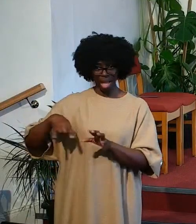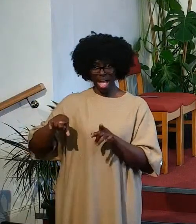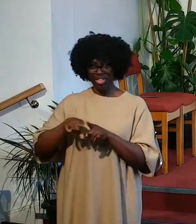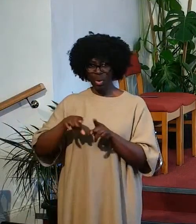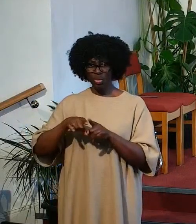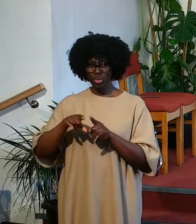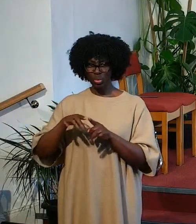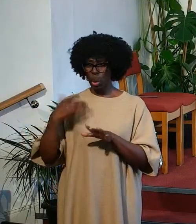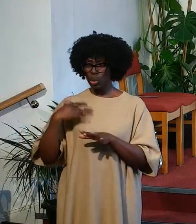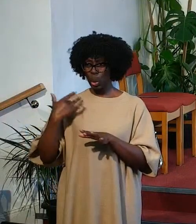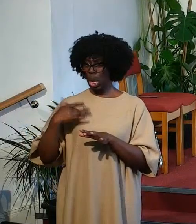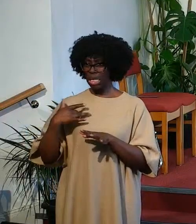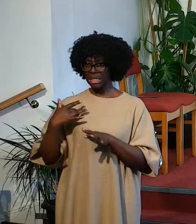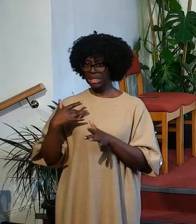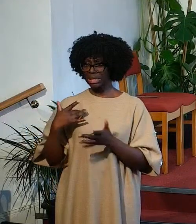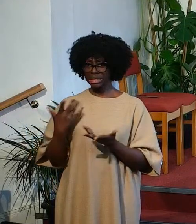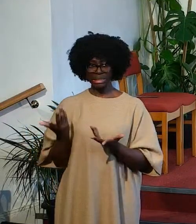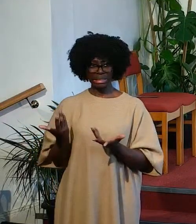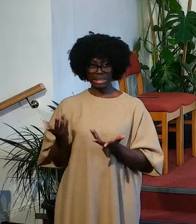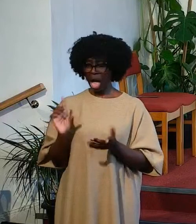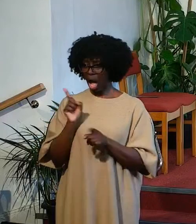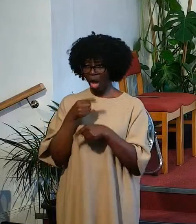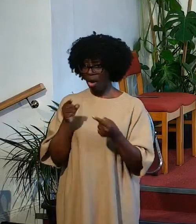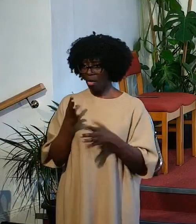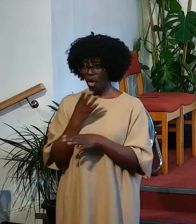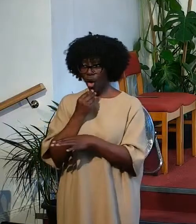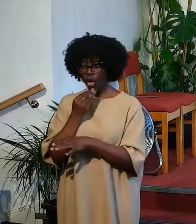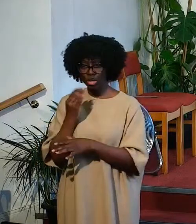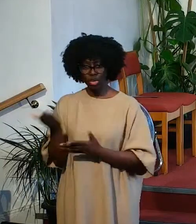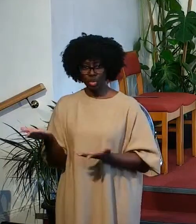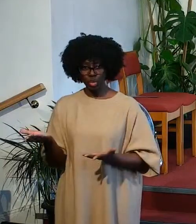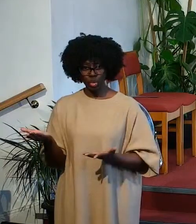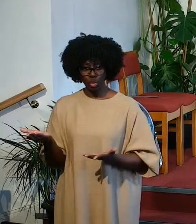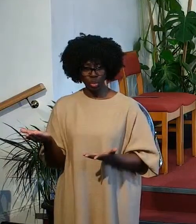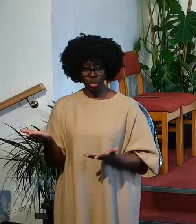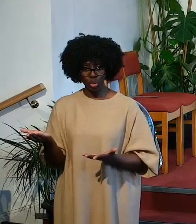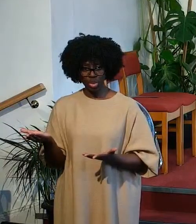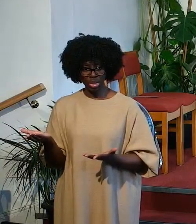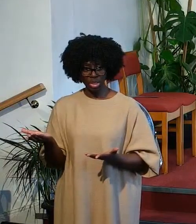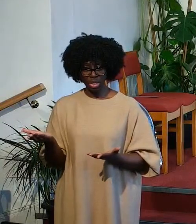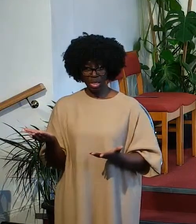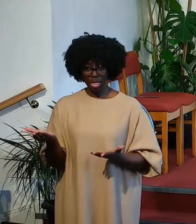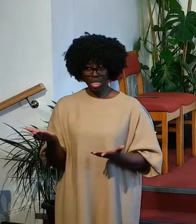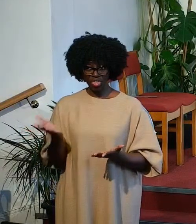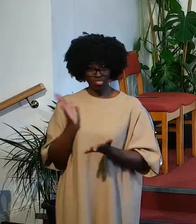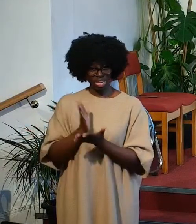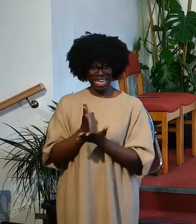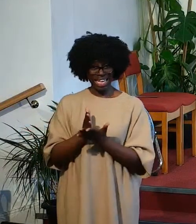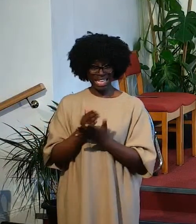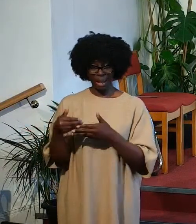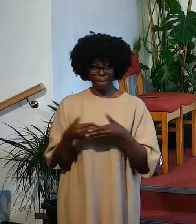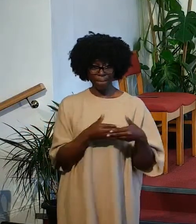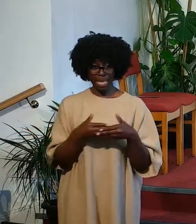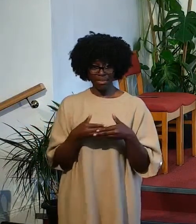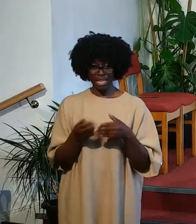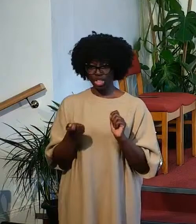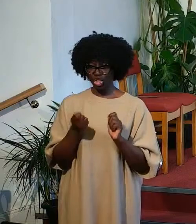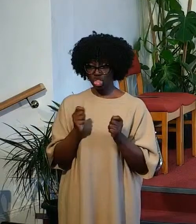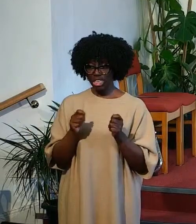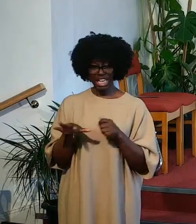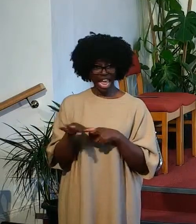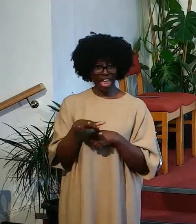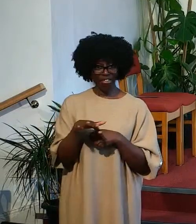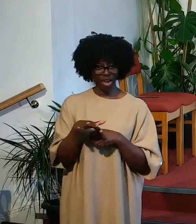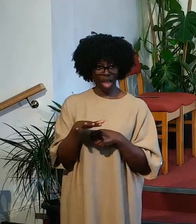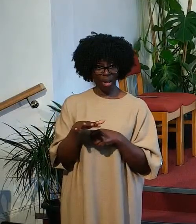room, but it's not fit for purpose with regards to anybody like Hannah. It is more of a baby changing area, but it's